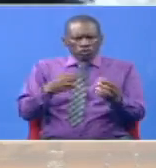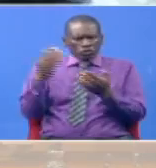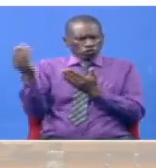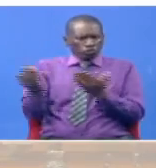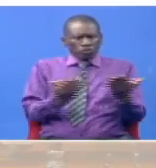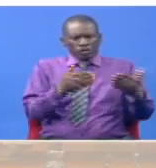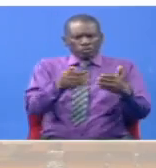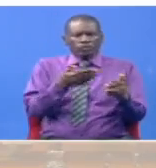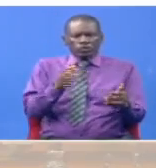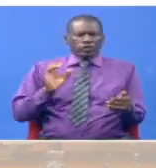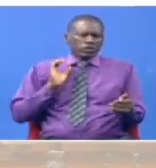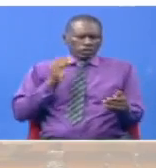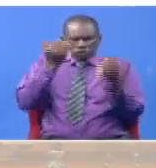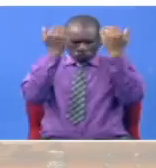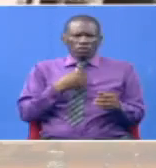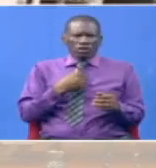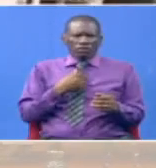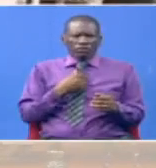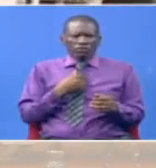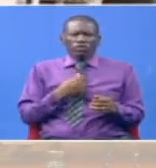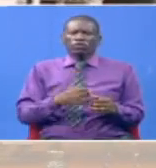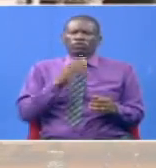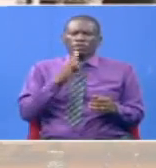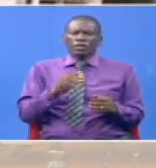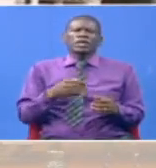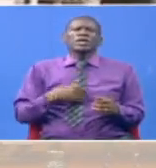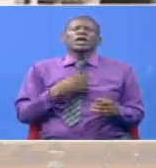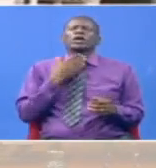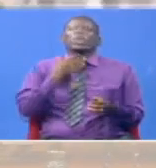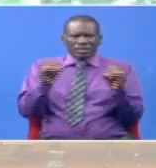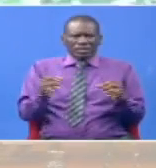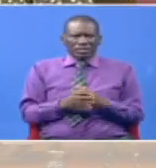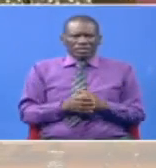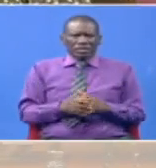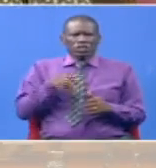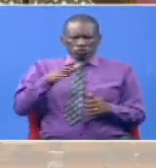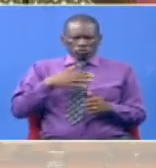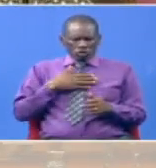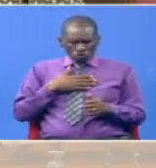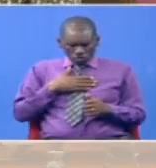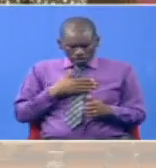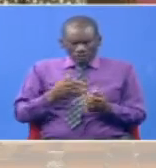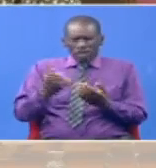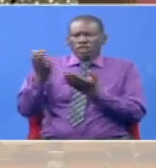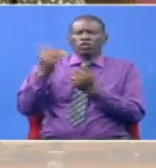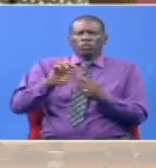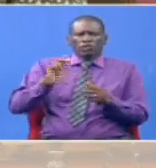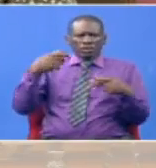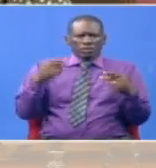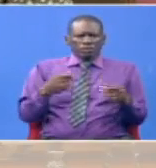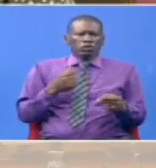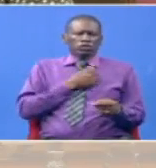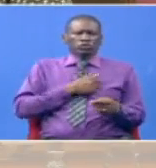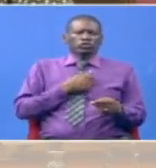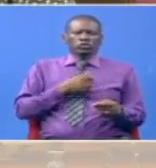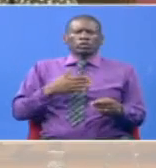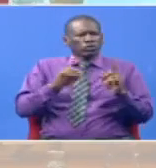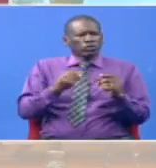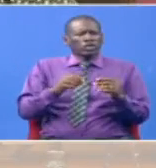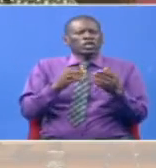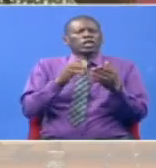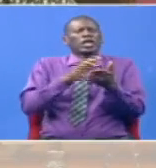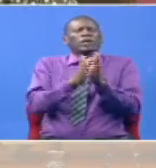court. Here is what we is have. Your Honor, the aspirations of Kenya. Pardon me, we're not in the utopia, Your